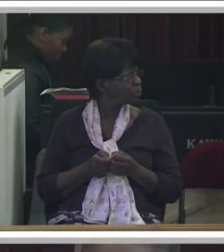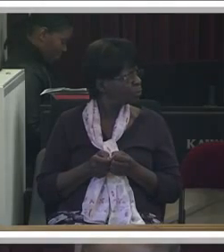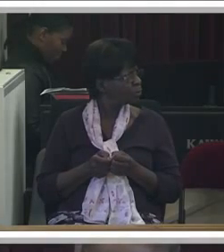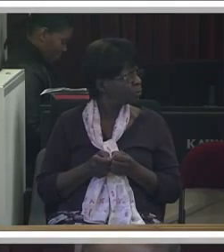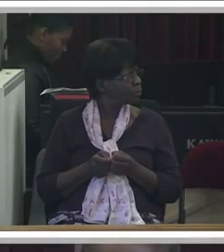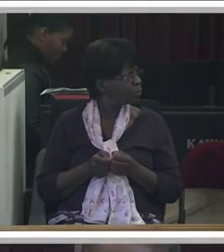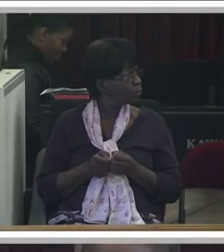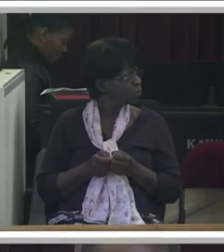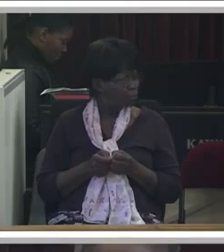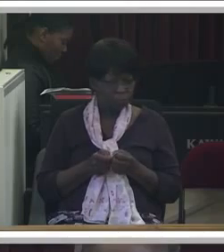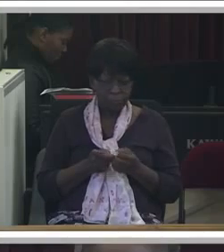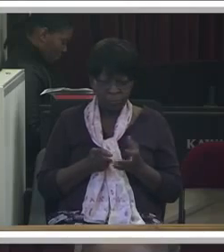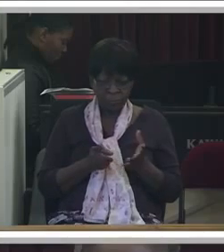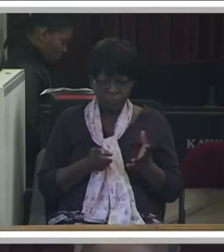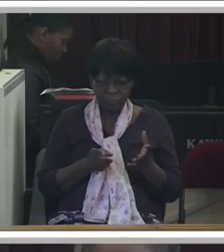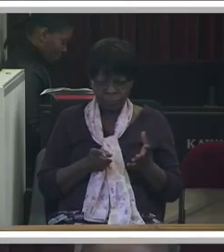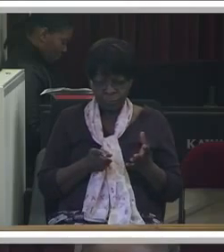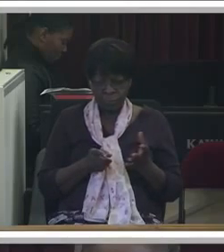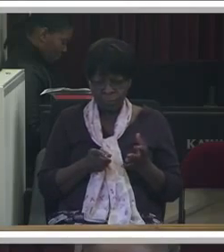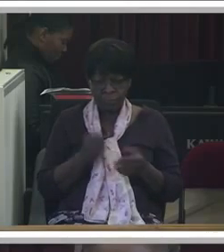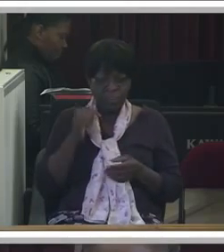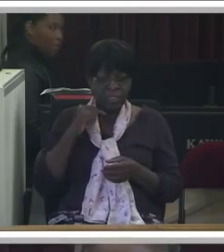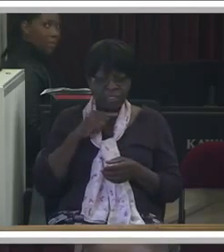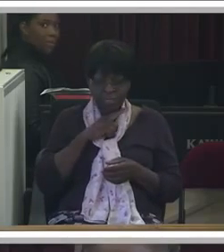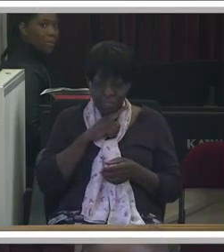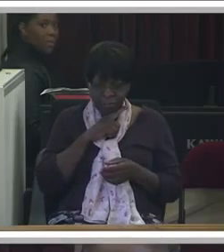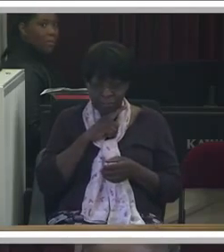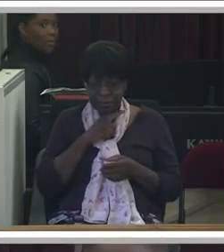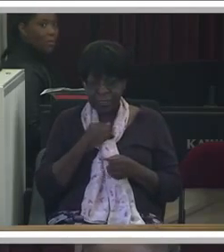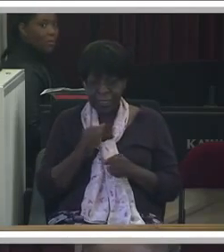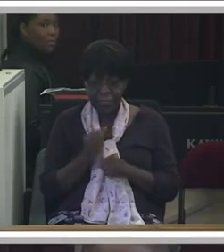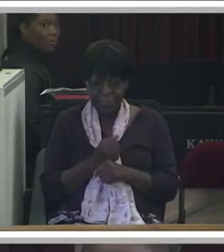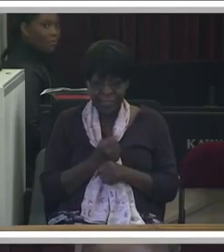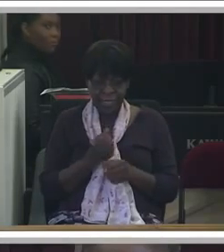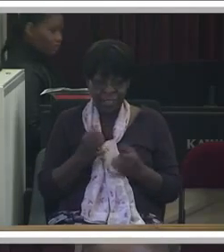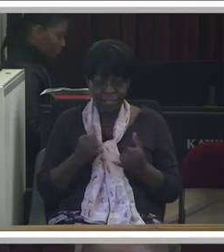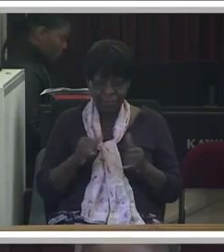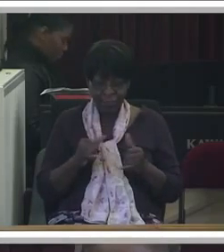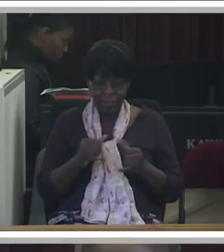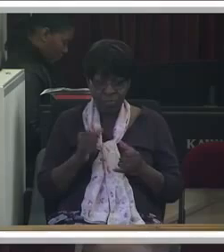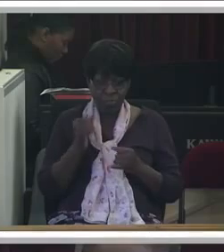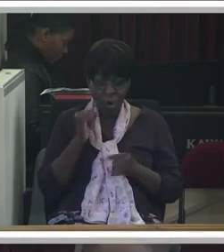he had the belt to give the child a few strokes in this country